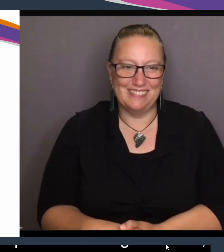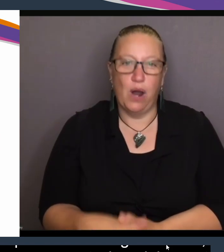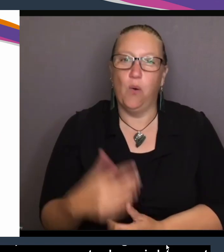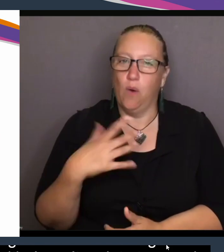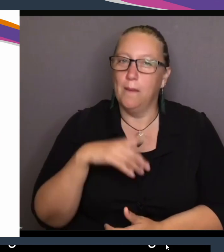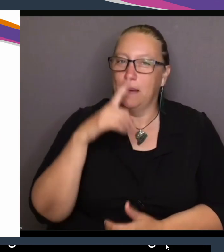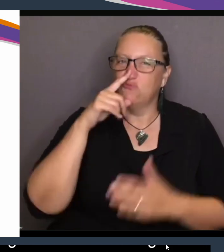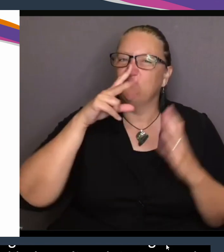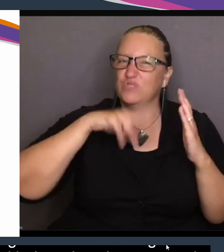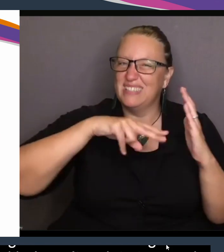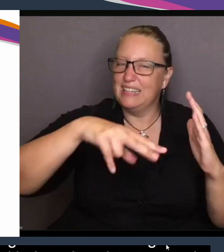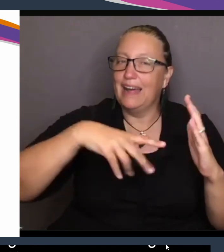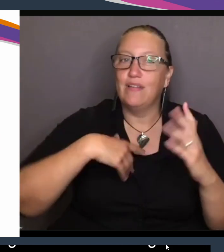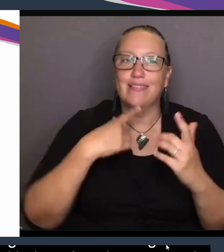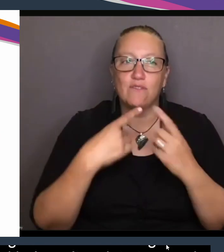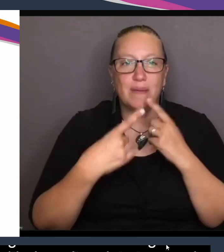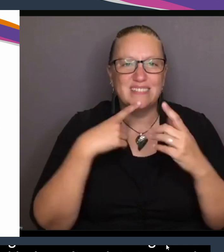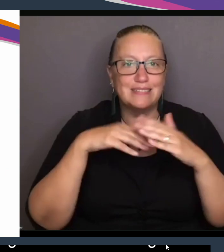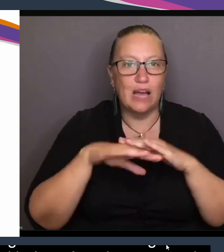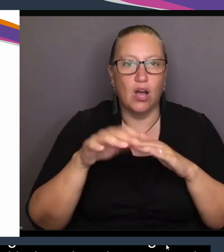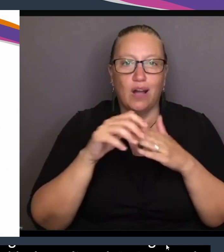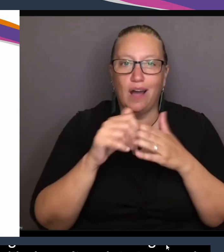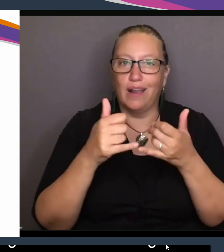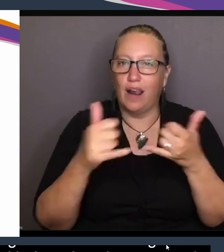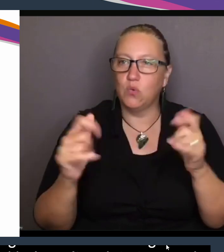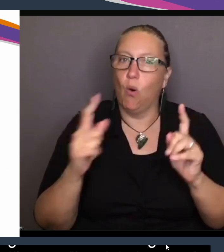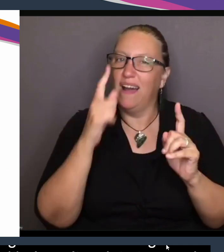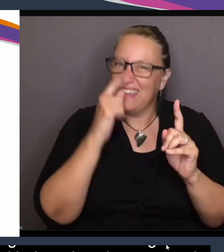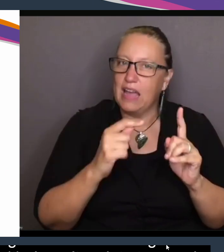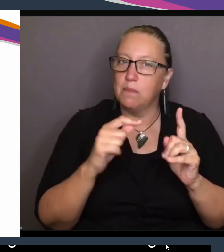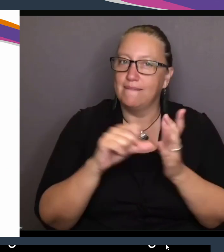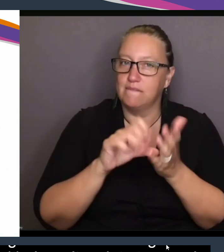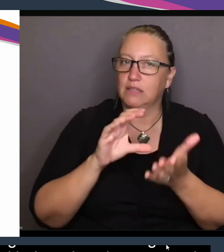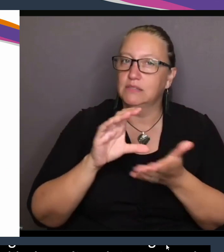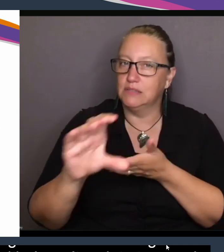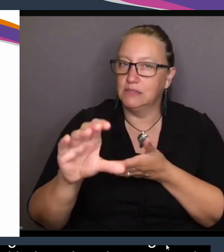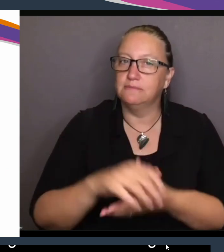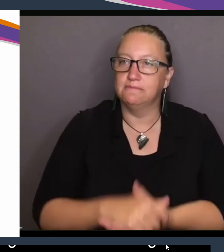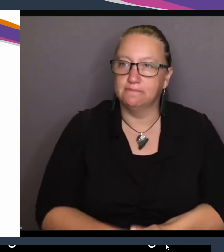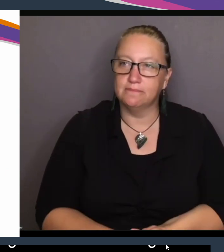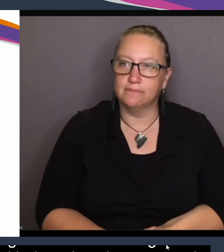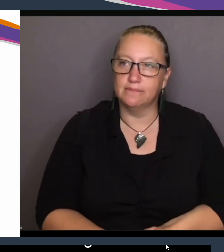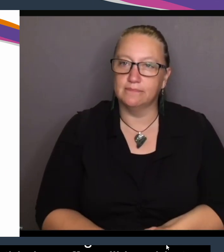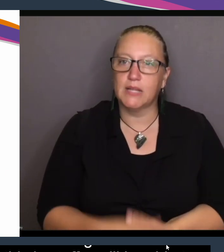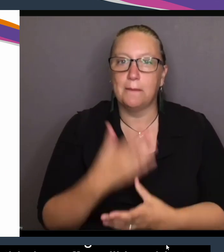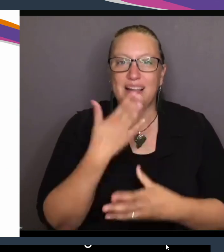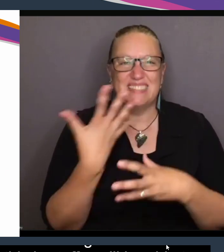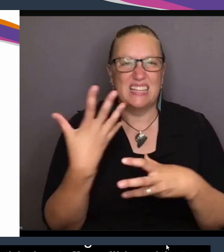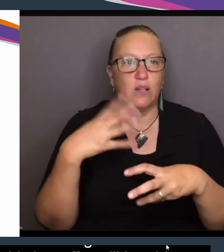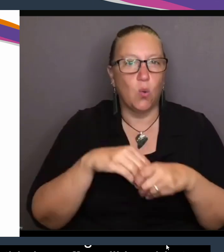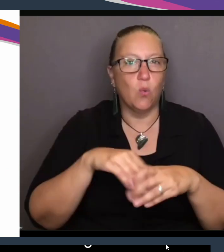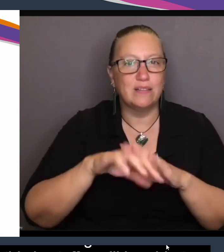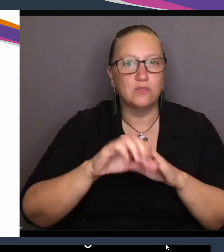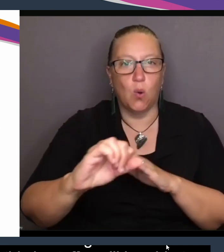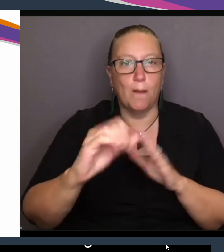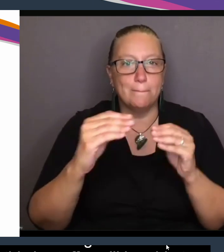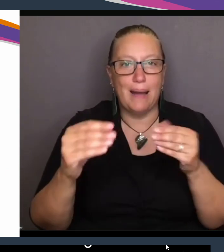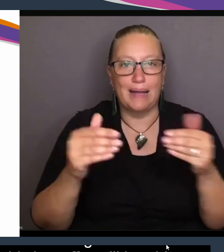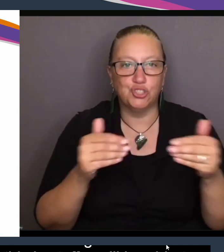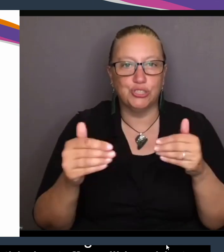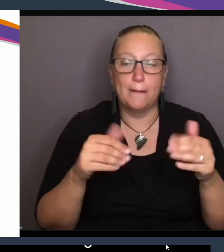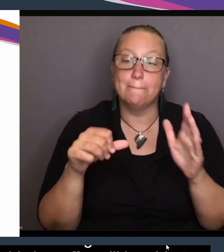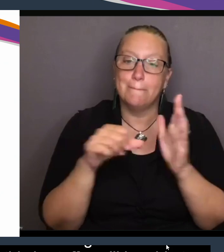our guidelines about what can be funded, but please do include in your budgets money for